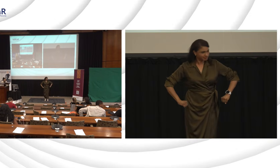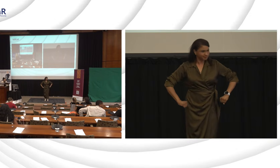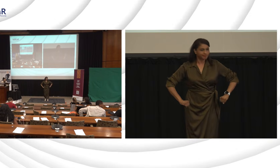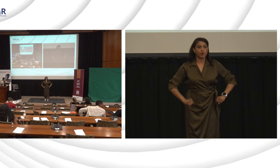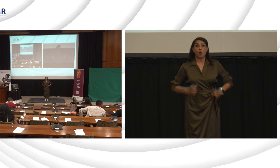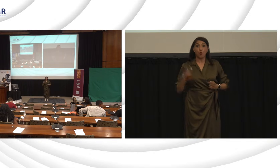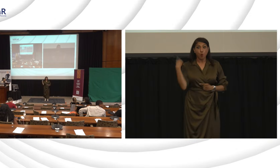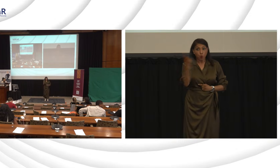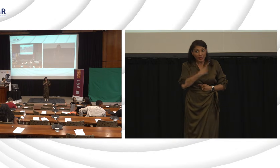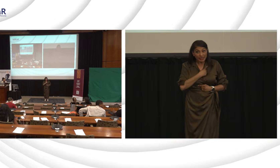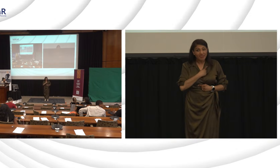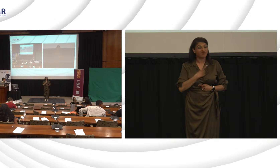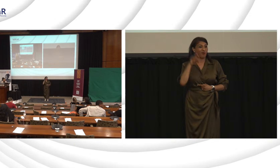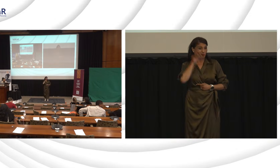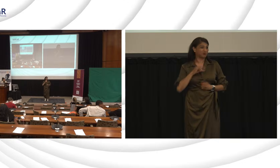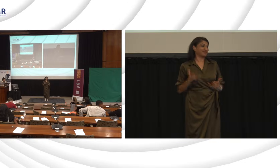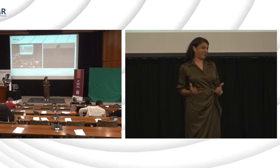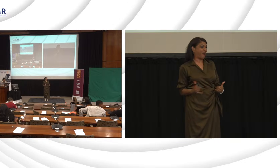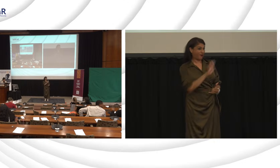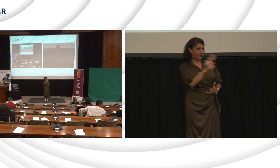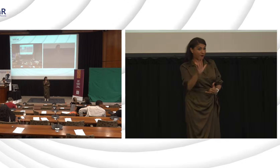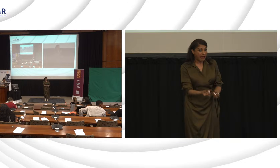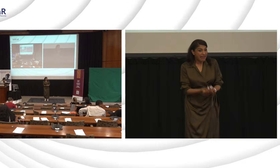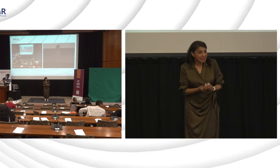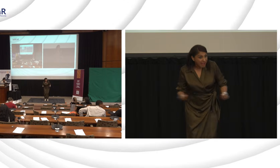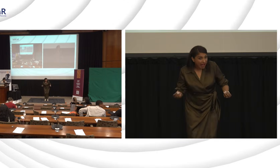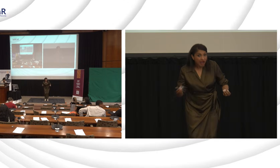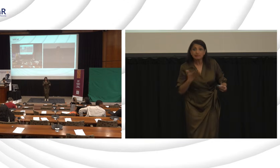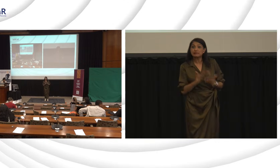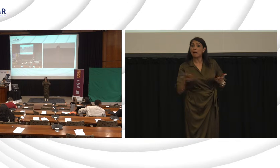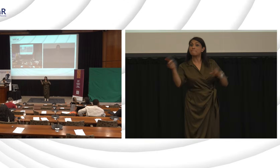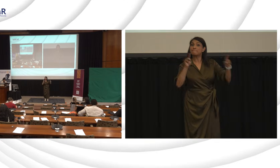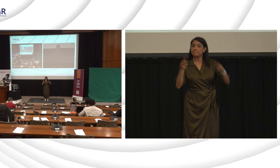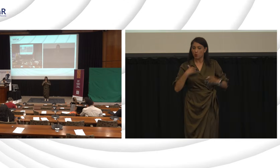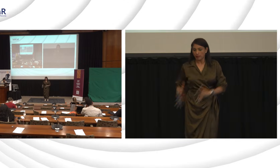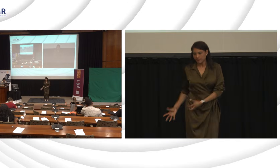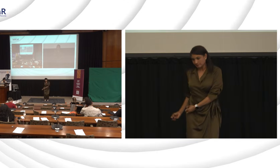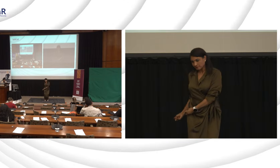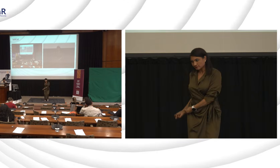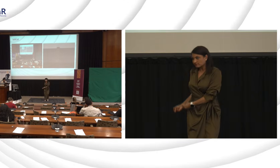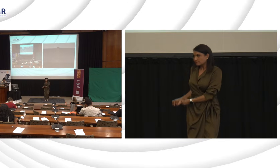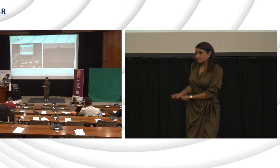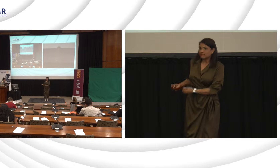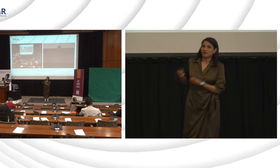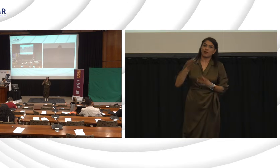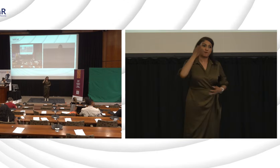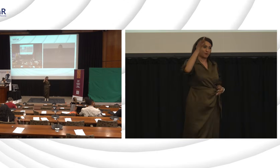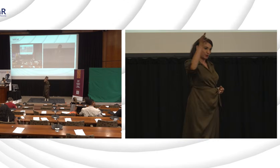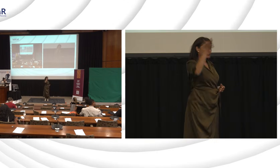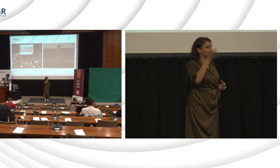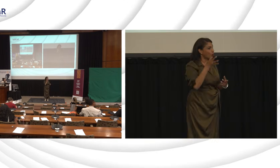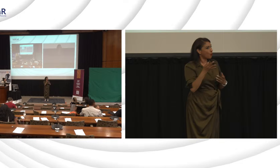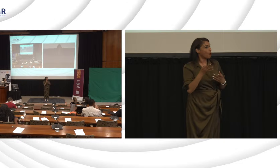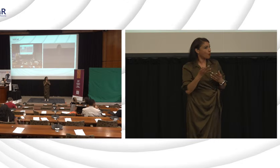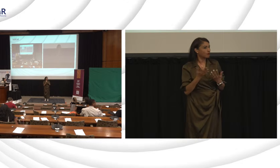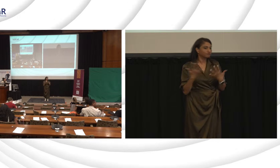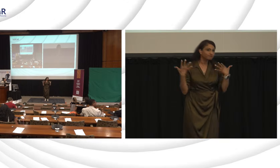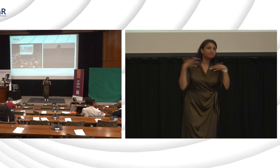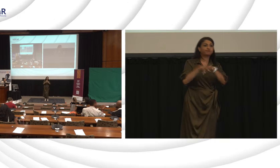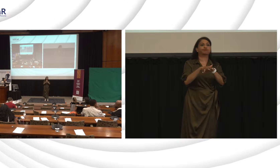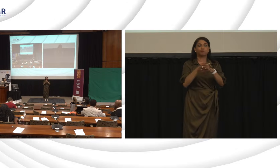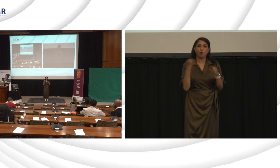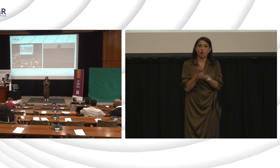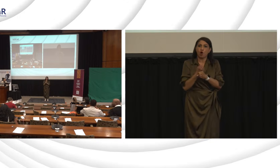same purpose, and see how we can really work together. I mean, we're getting older, not younger, but the younger generation needs to see how